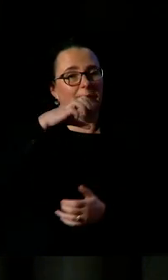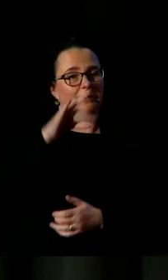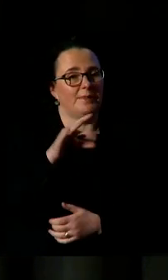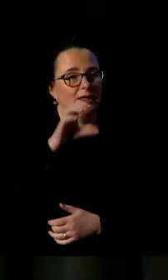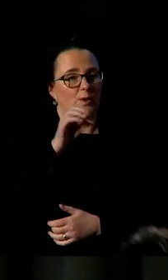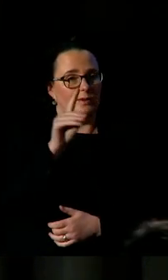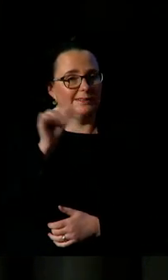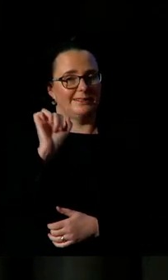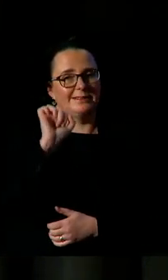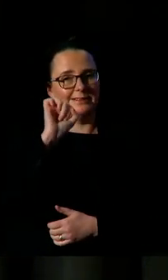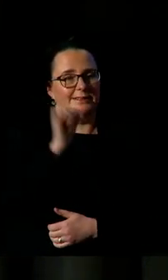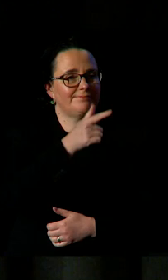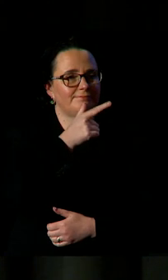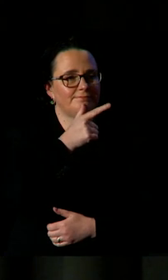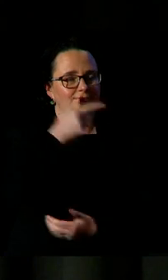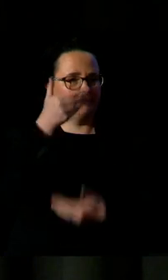reading.